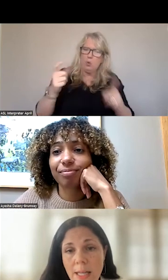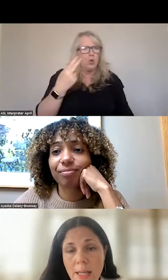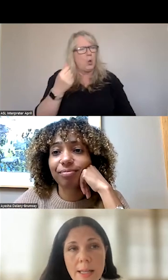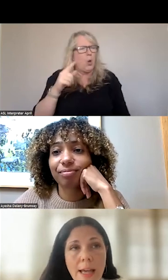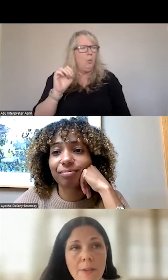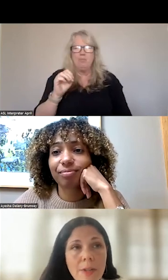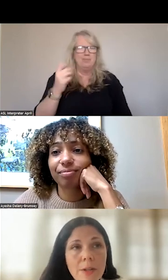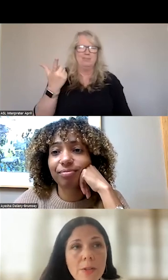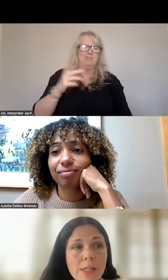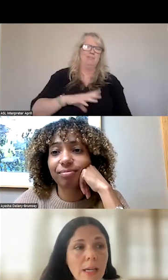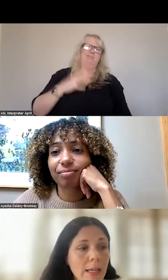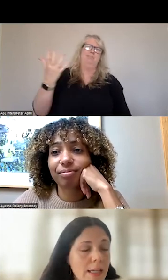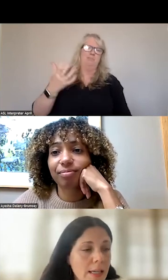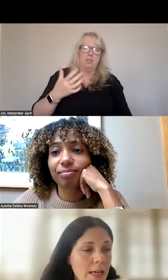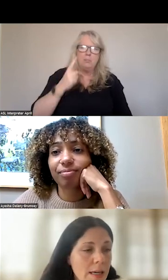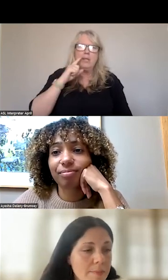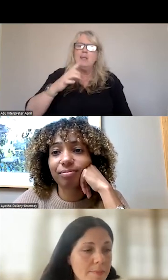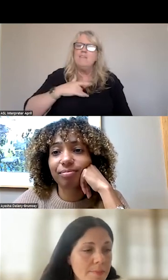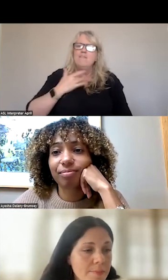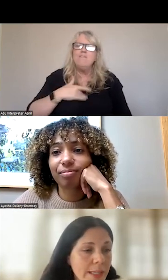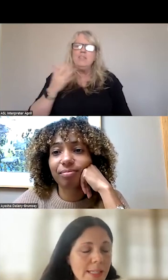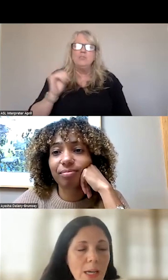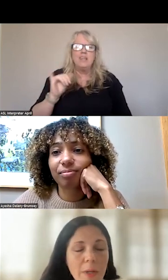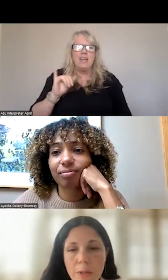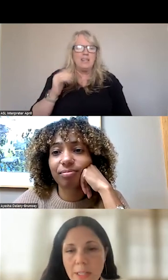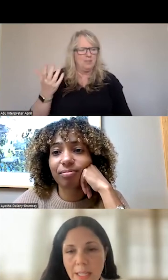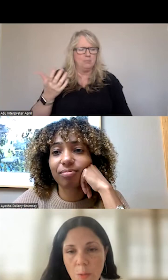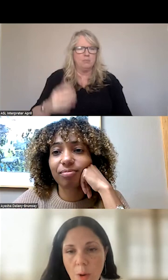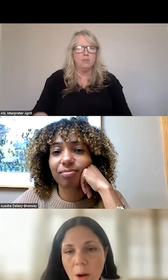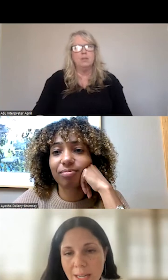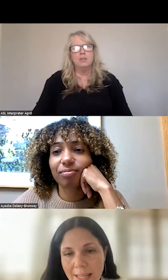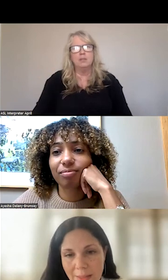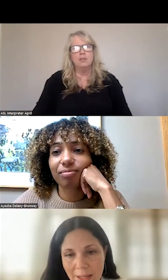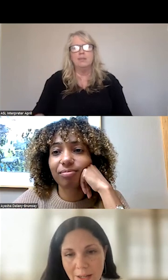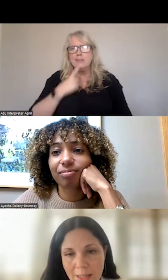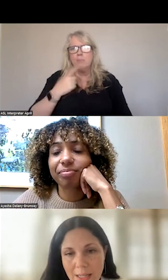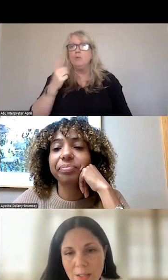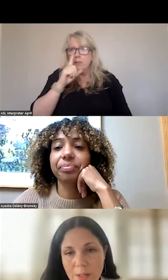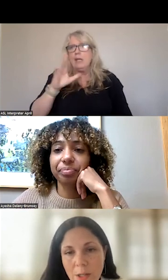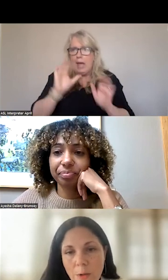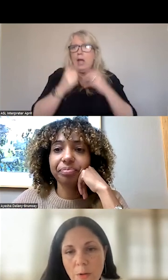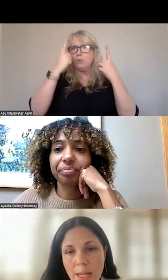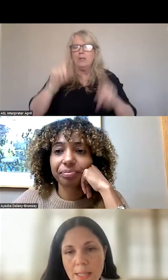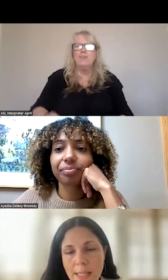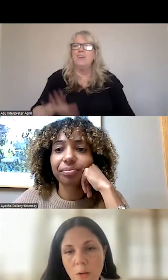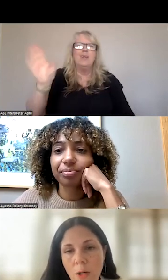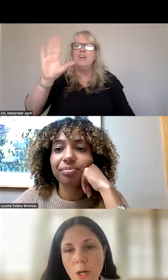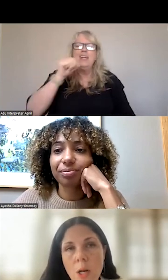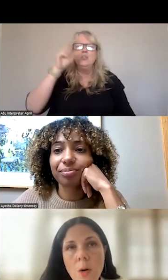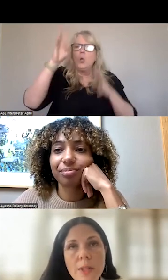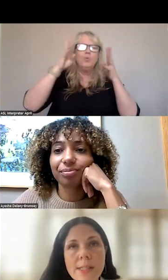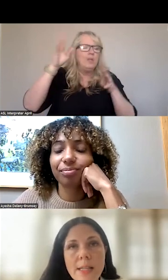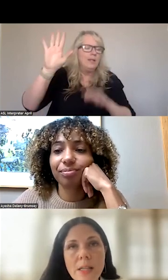because that feels like tell me really, how can I get there? Not don't create this like